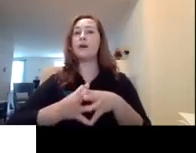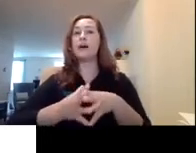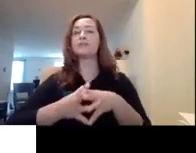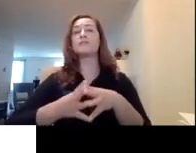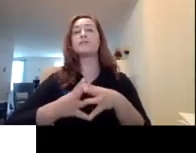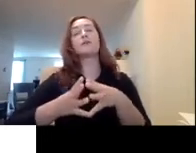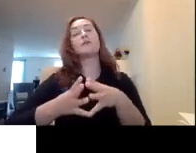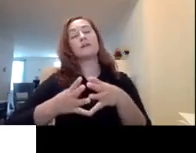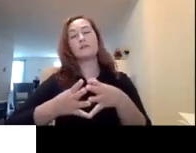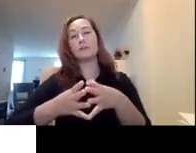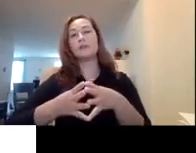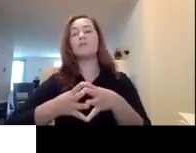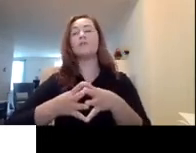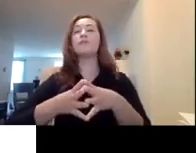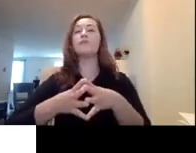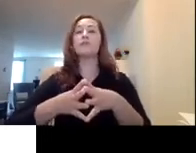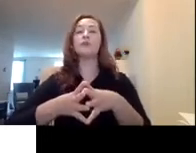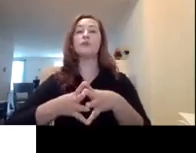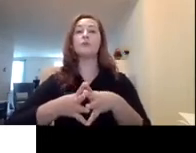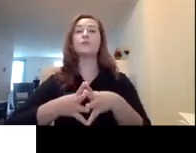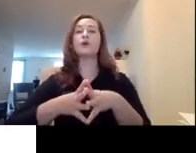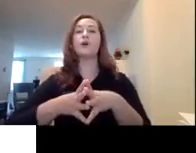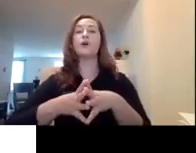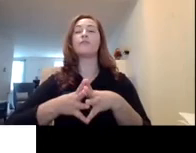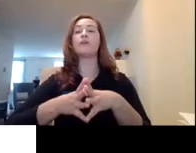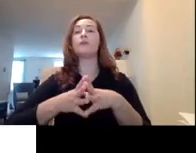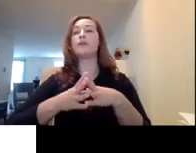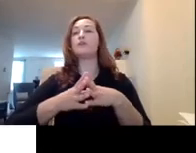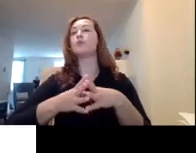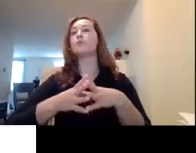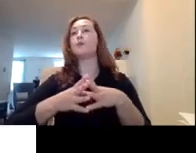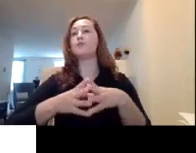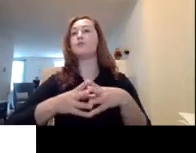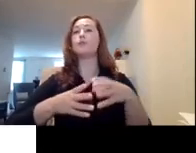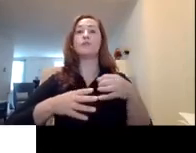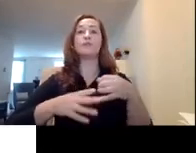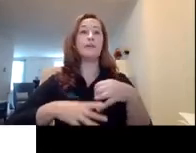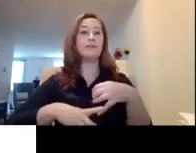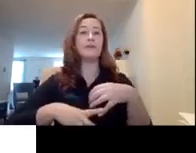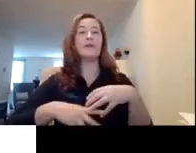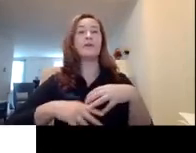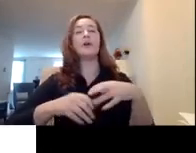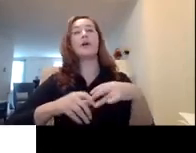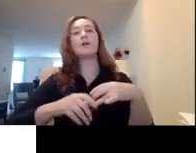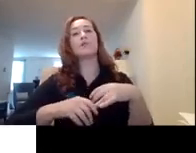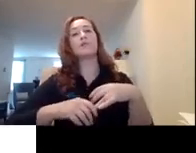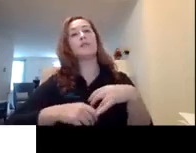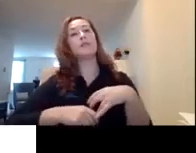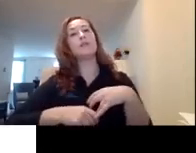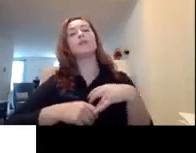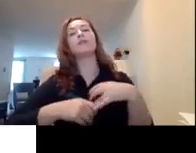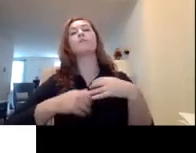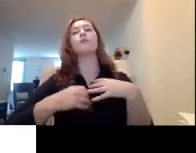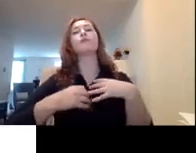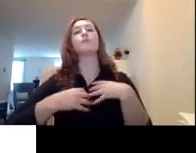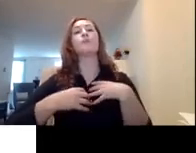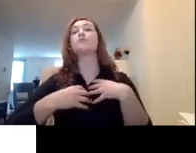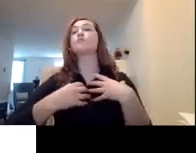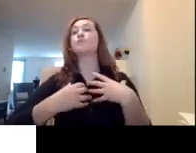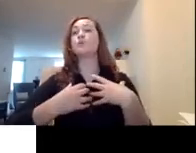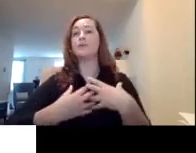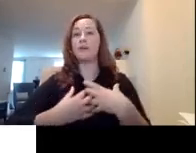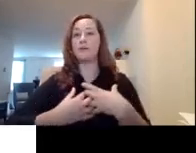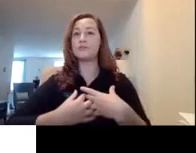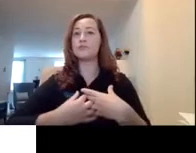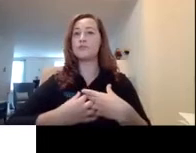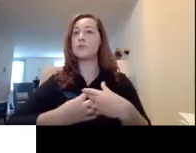this mask exclusively for the use of communication with patients who are deaf, hard of hearing, also patients